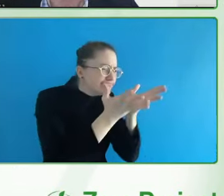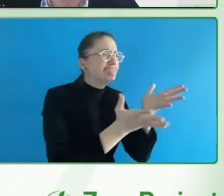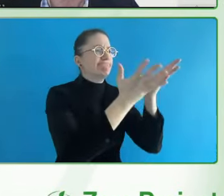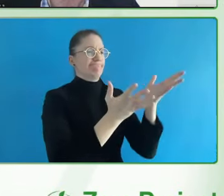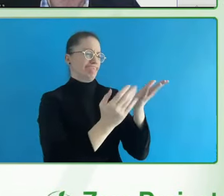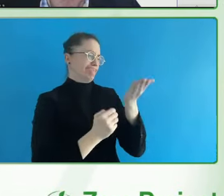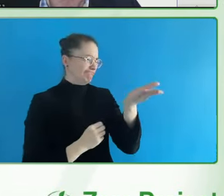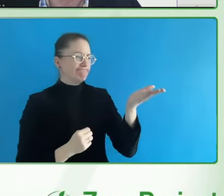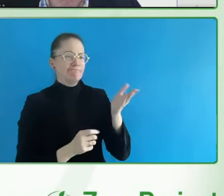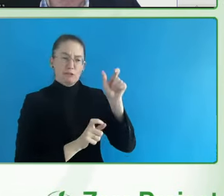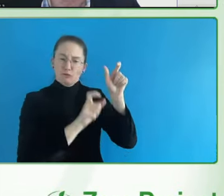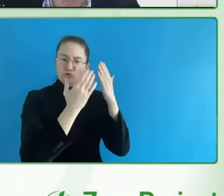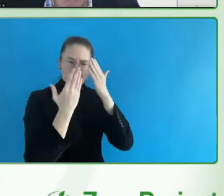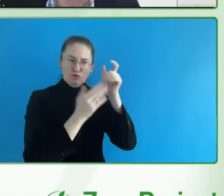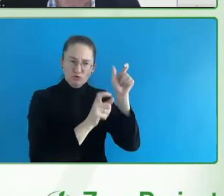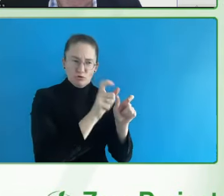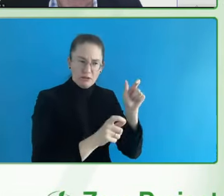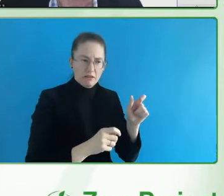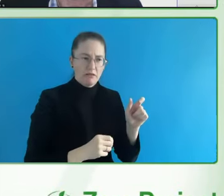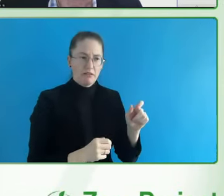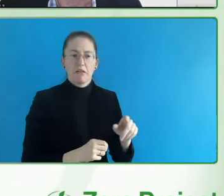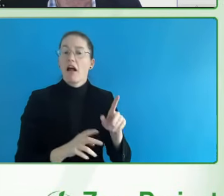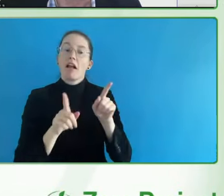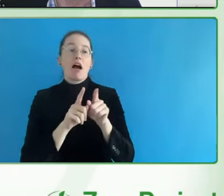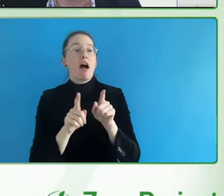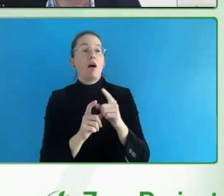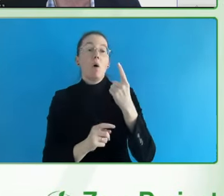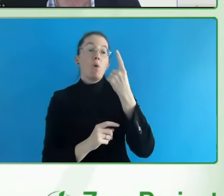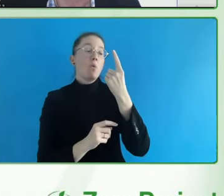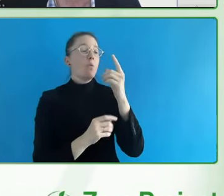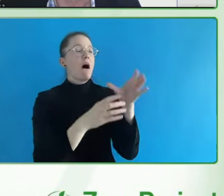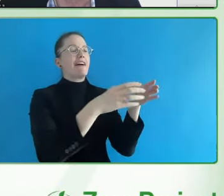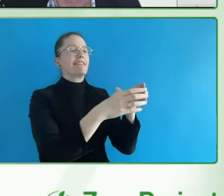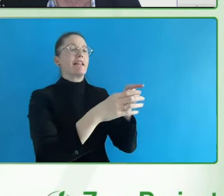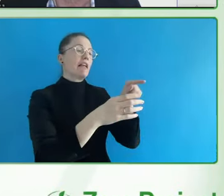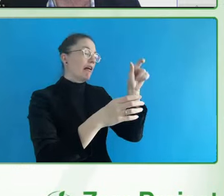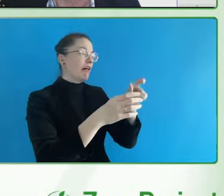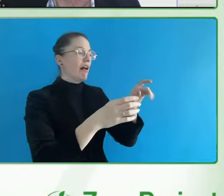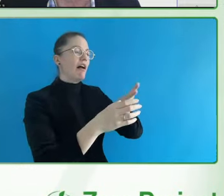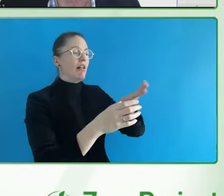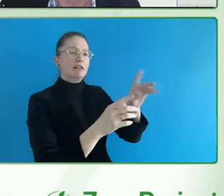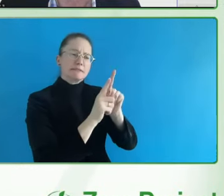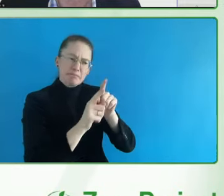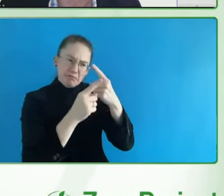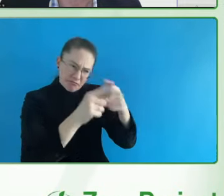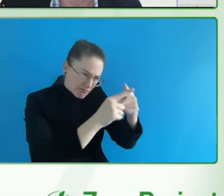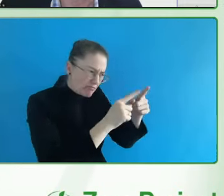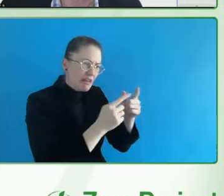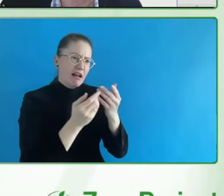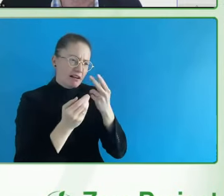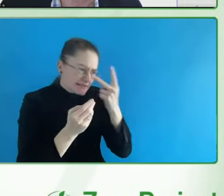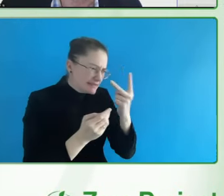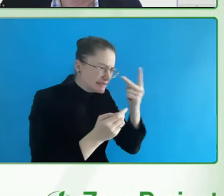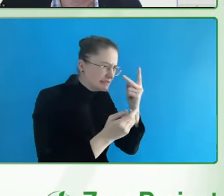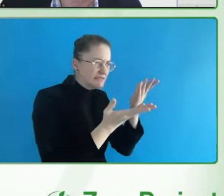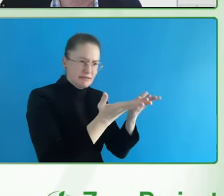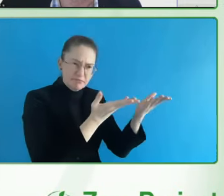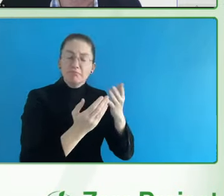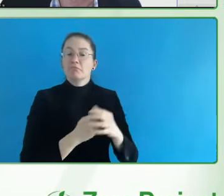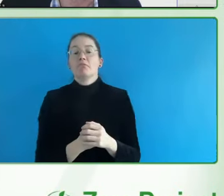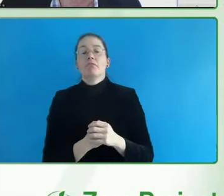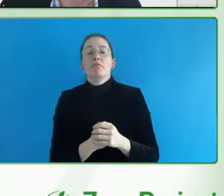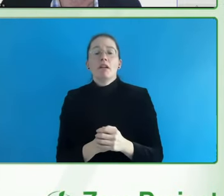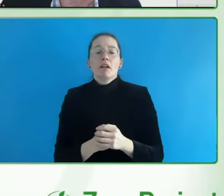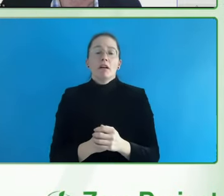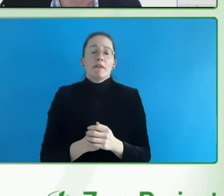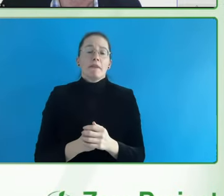Regarding flexibility, the flexibility of the curriculum by allowing learning situation to be adjusted to the different interests